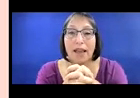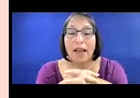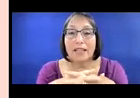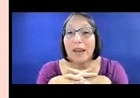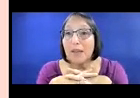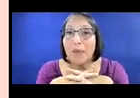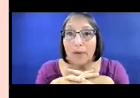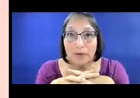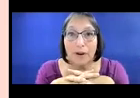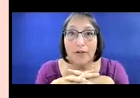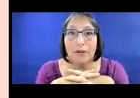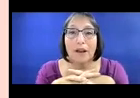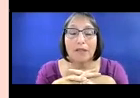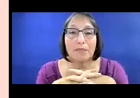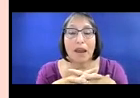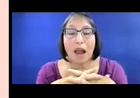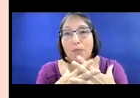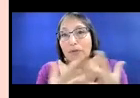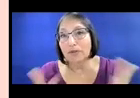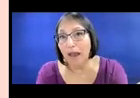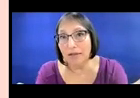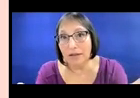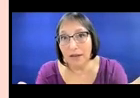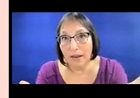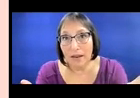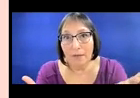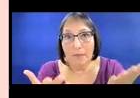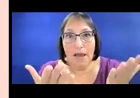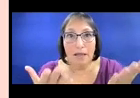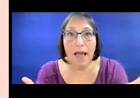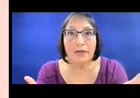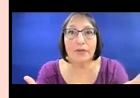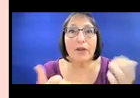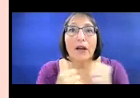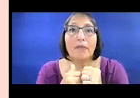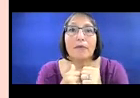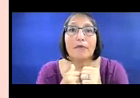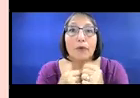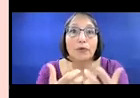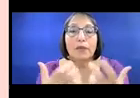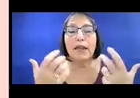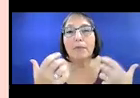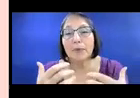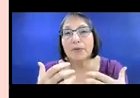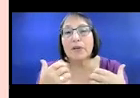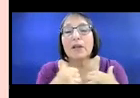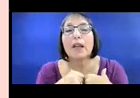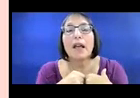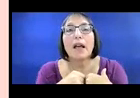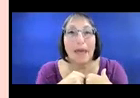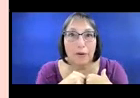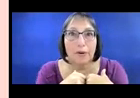It's made me a better instructor. It's made how I present my class virtually and in person